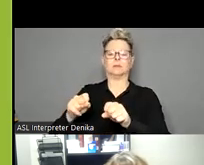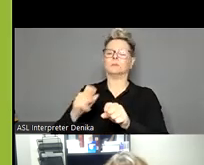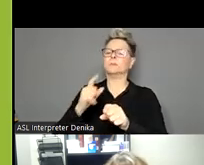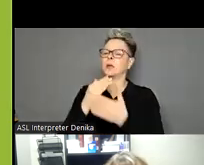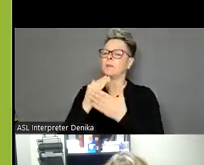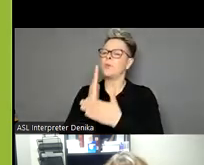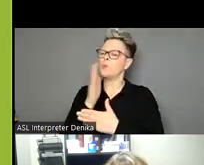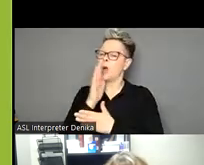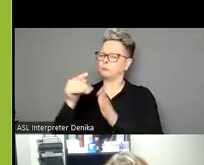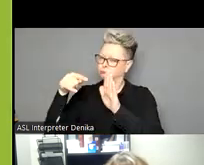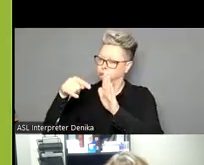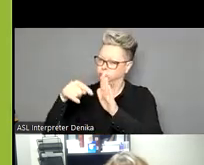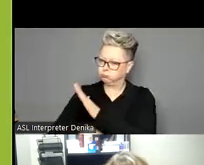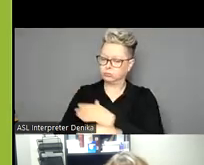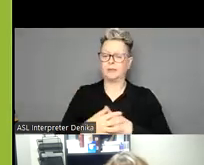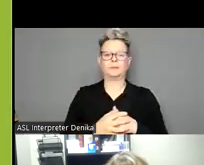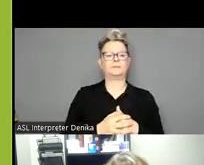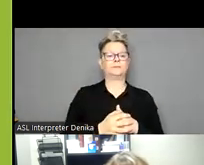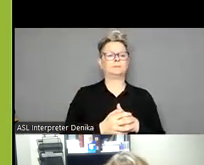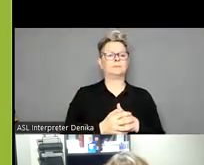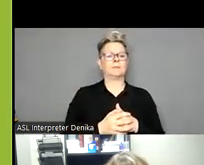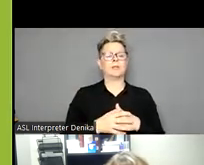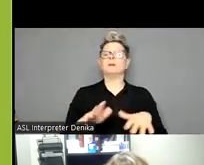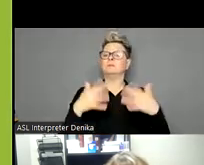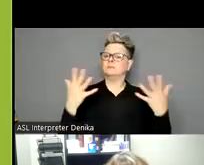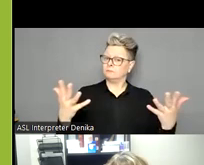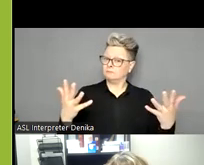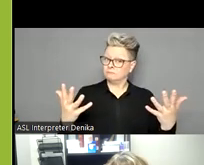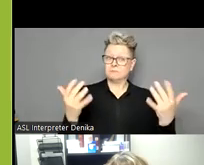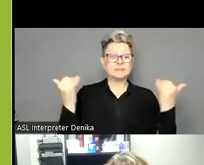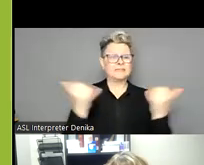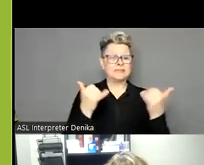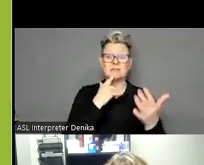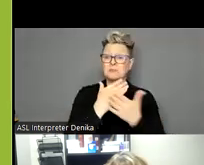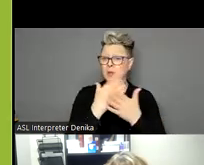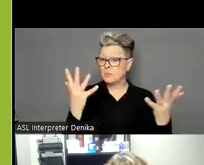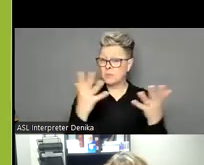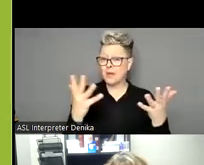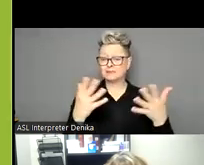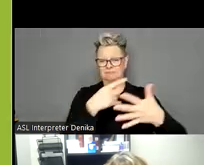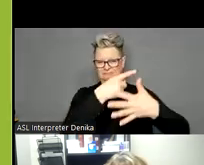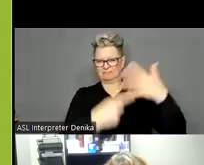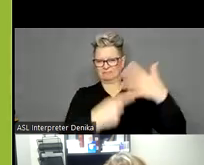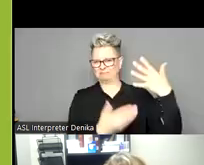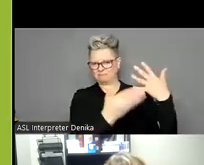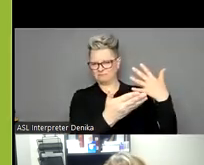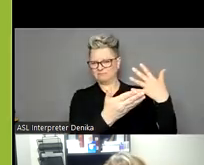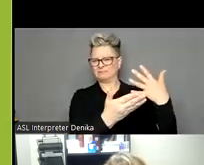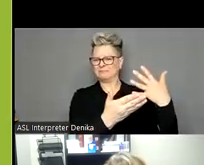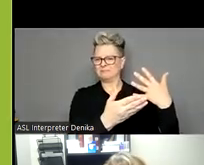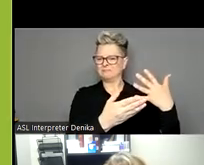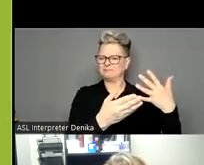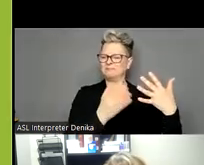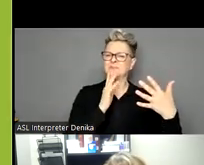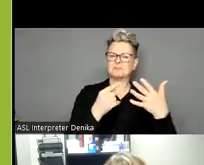Now, just a little bit about what we'll talk about today. I'll just discuss what